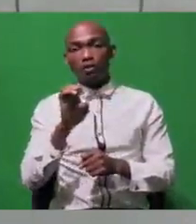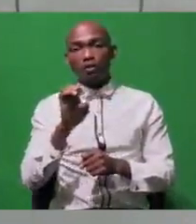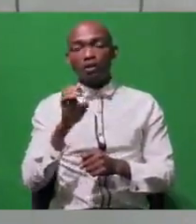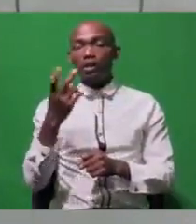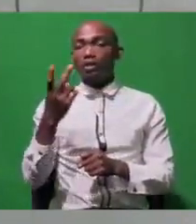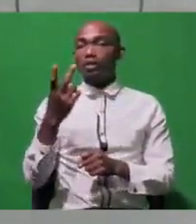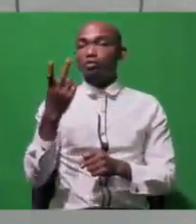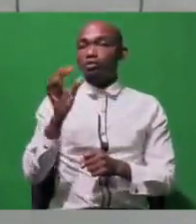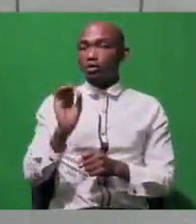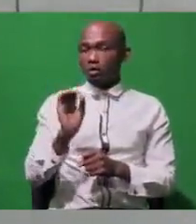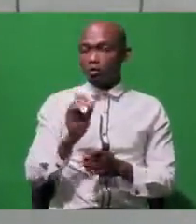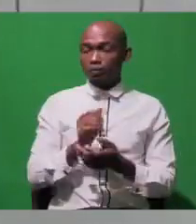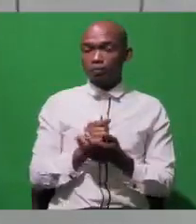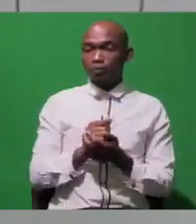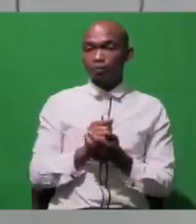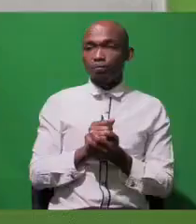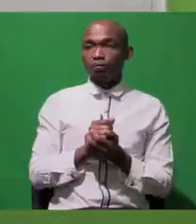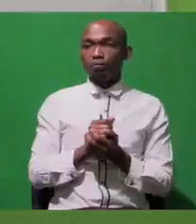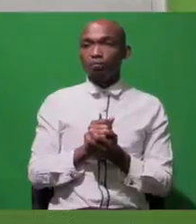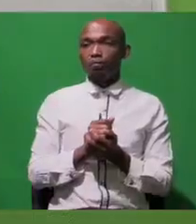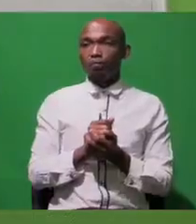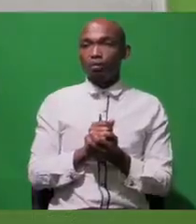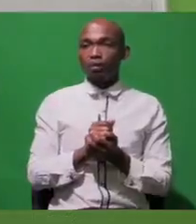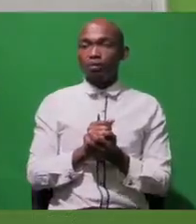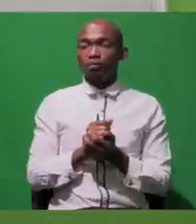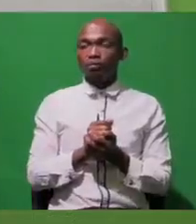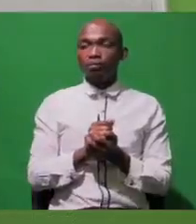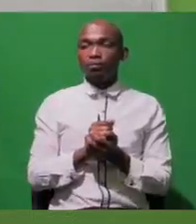22,020. You write